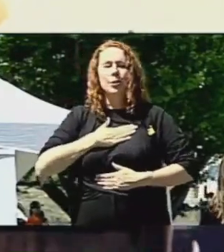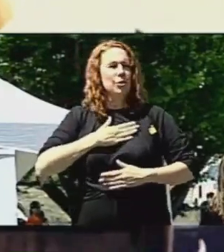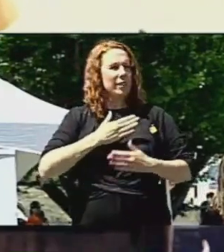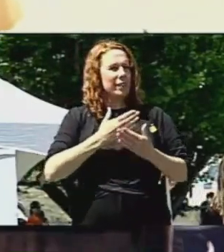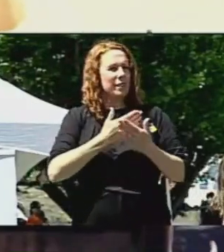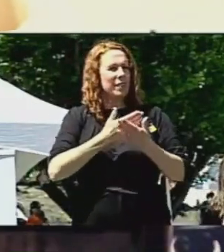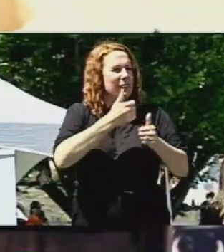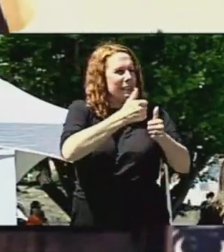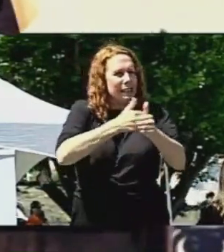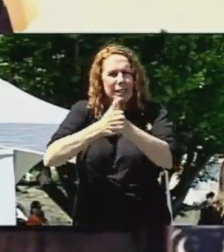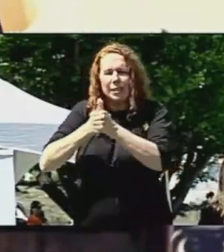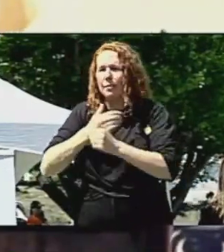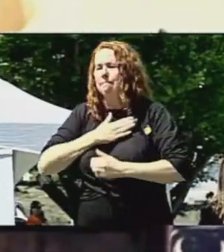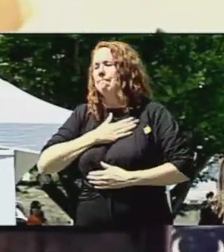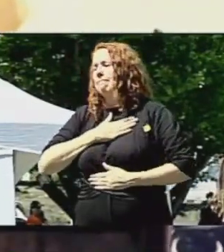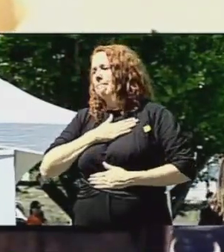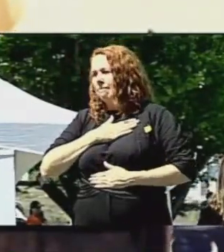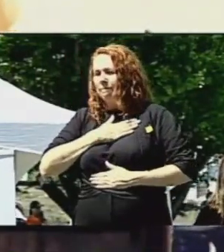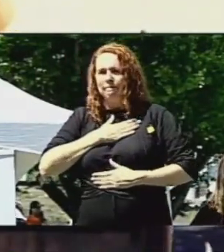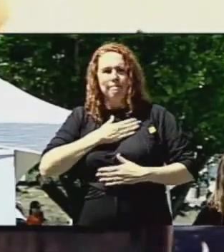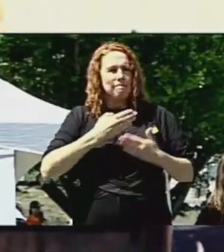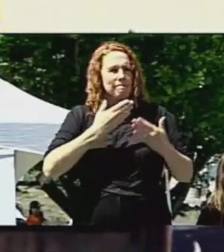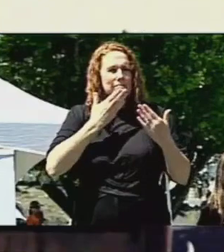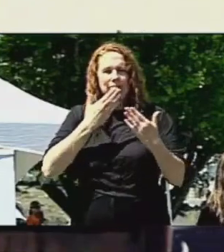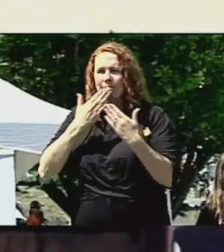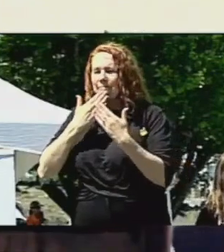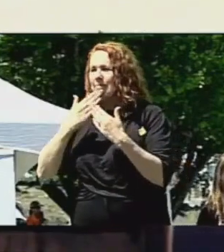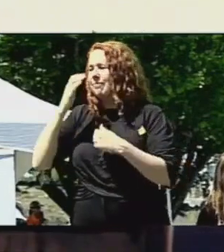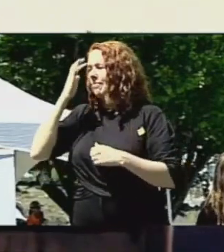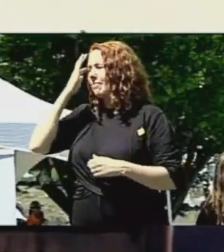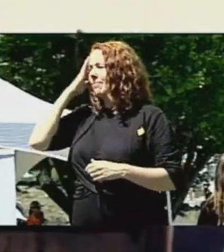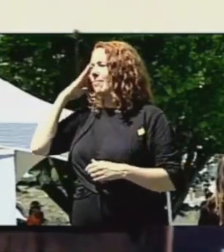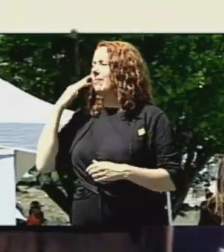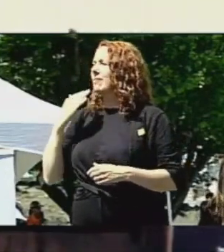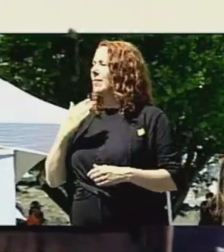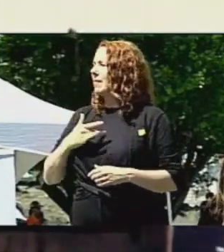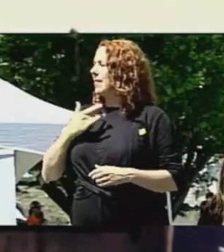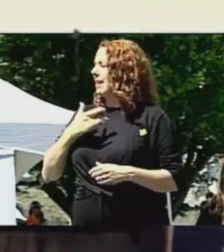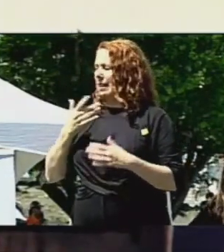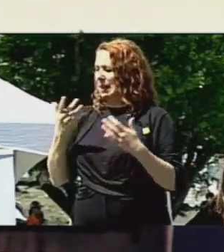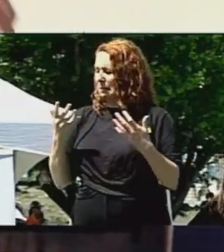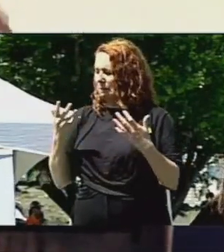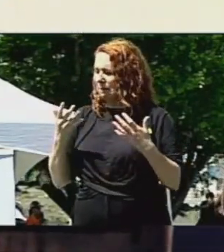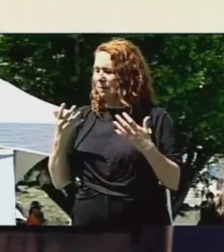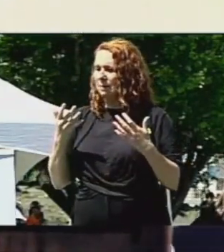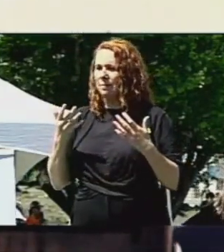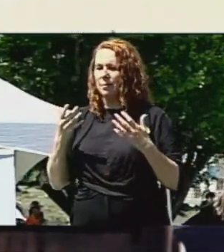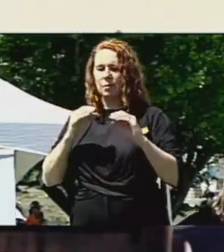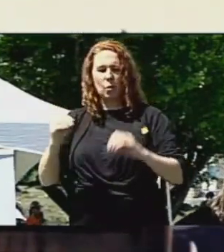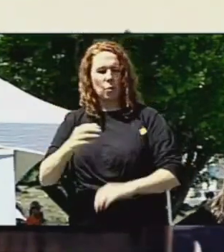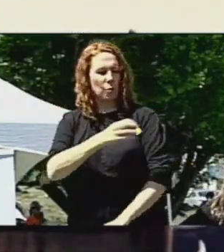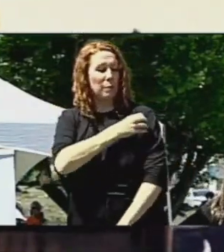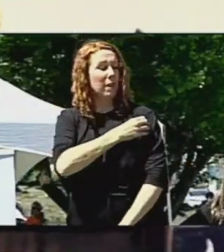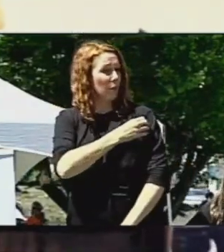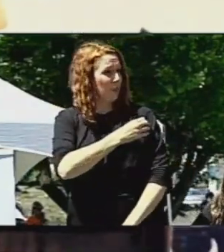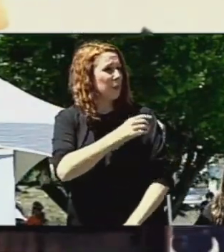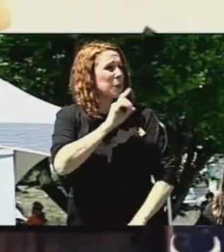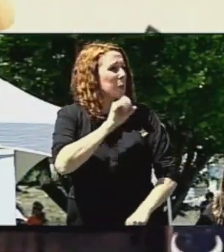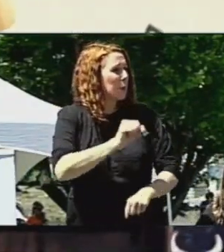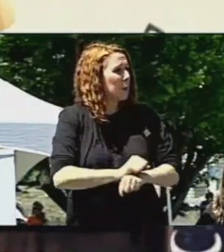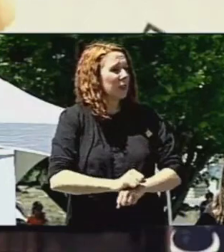of you. At times, I feel powerless. There are moments where I